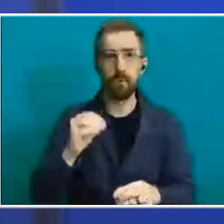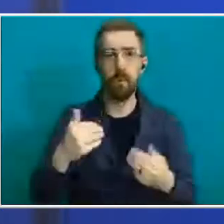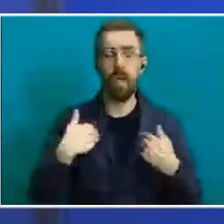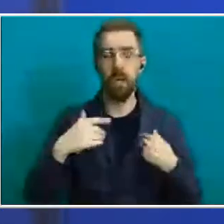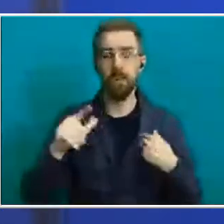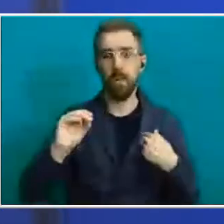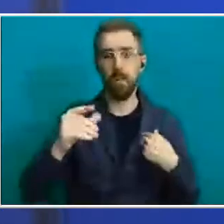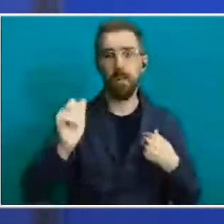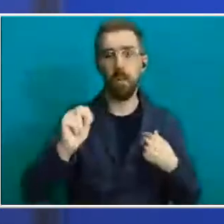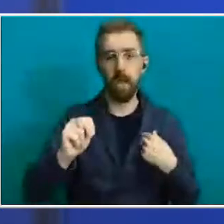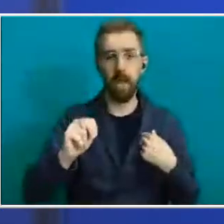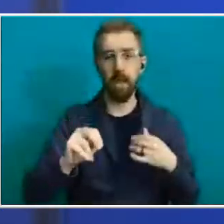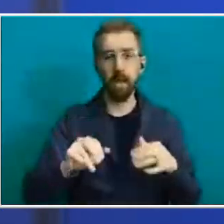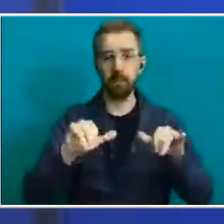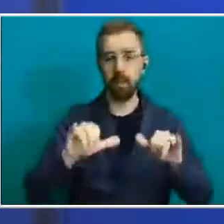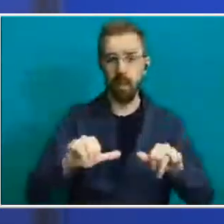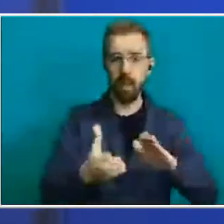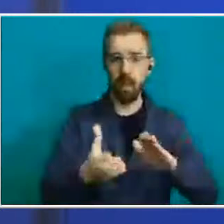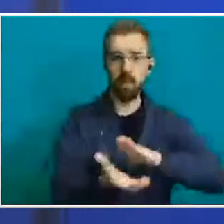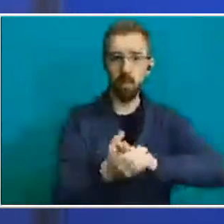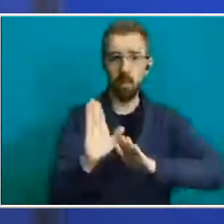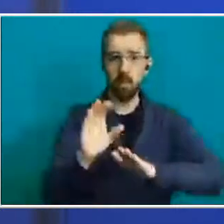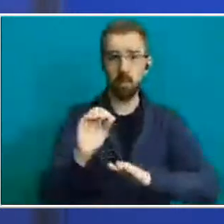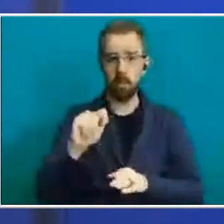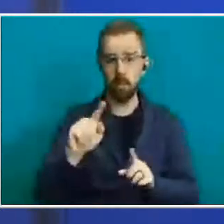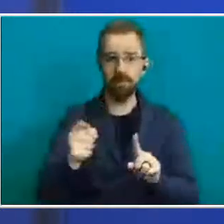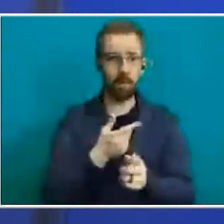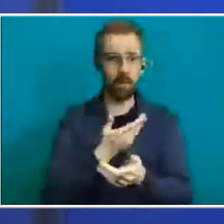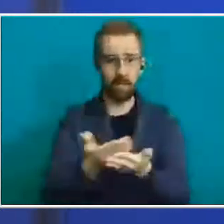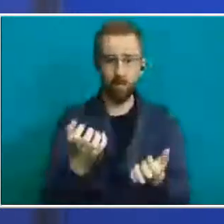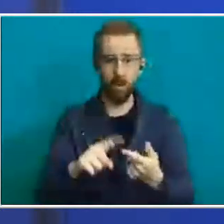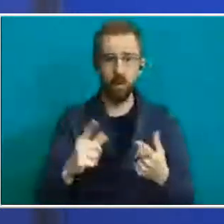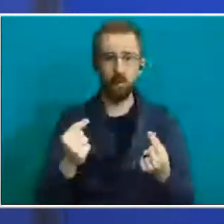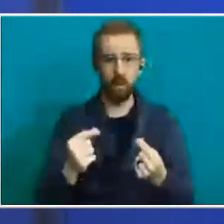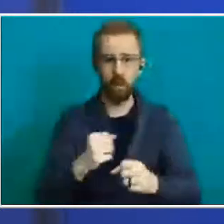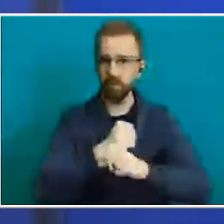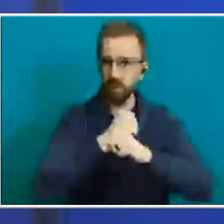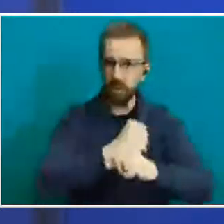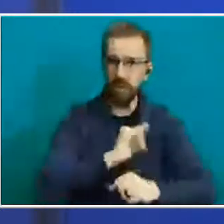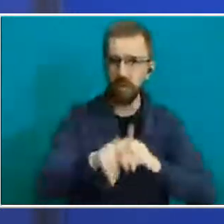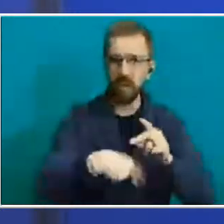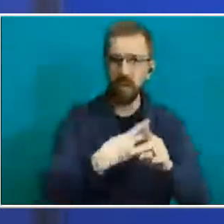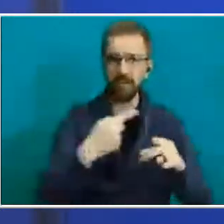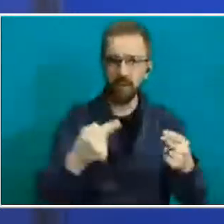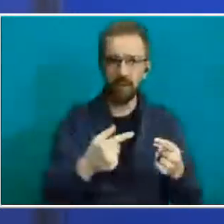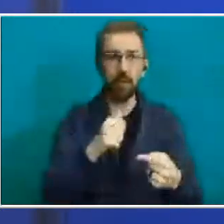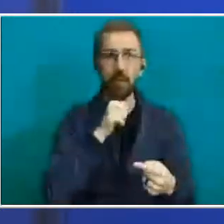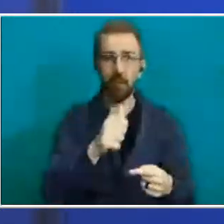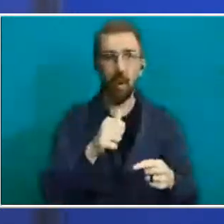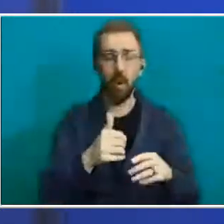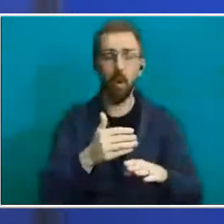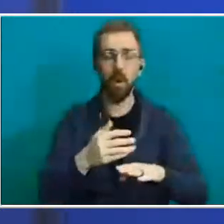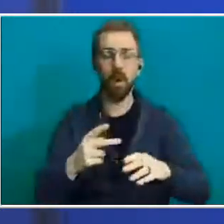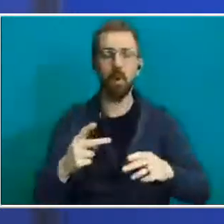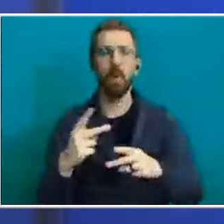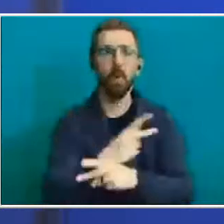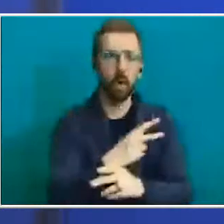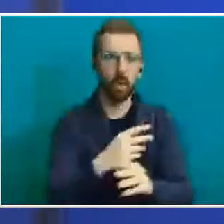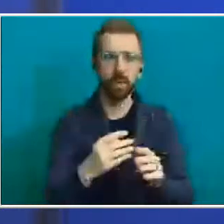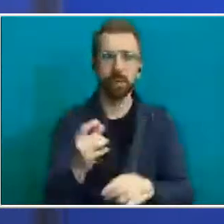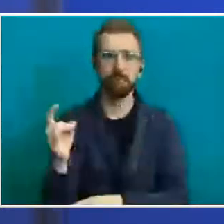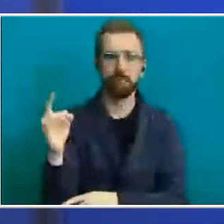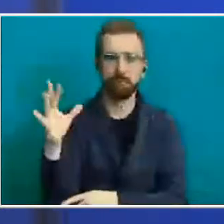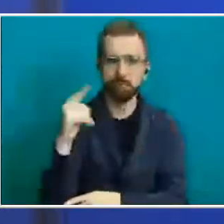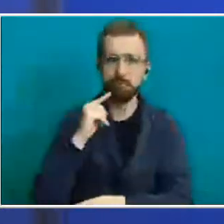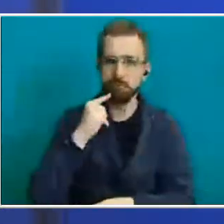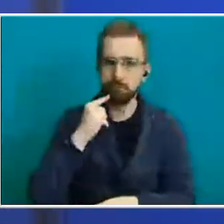cam boot is the absolute first thing that we want to do. Mm-hmm. We need to protect these types of injuries so that they don't progress and potentially worsen. And so she